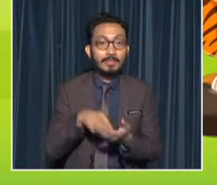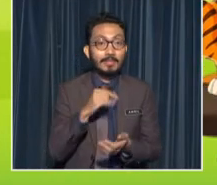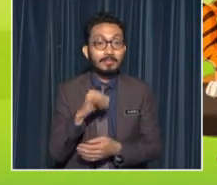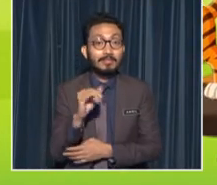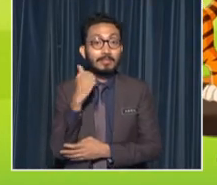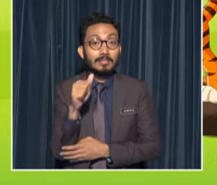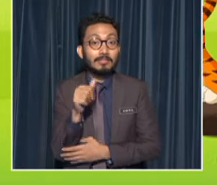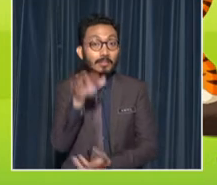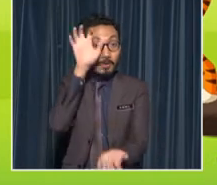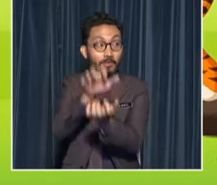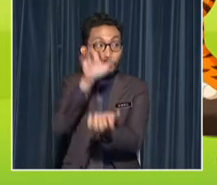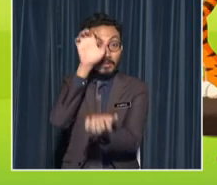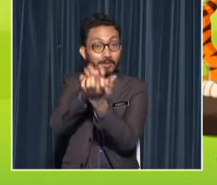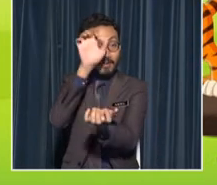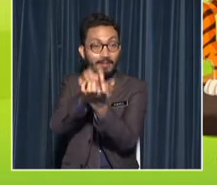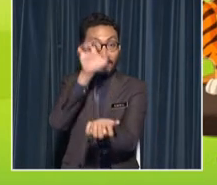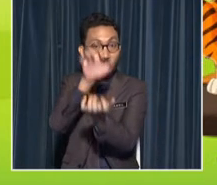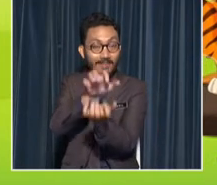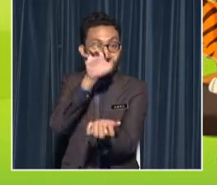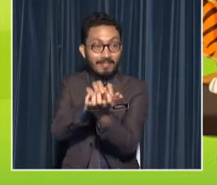This is a crocodile.